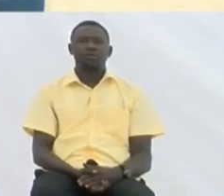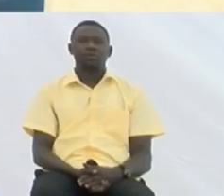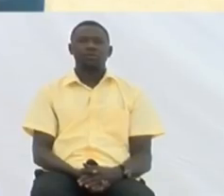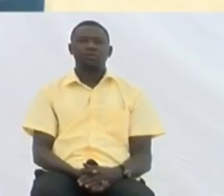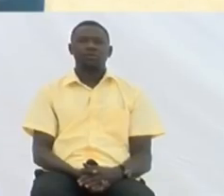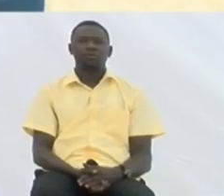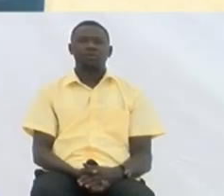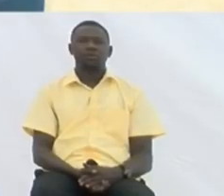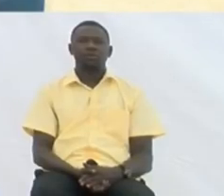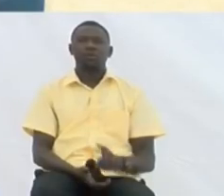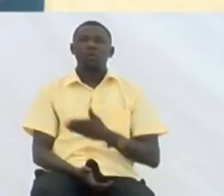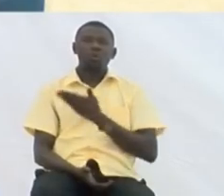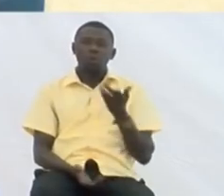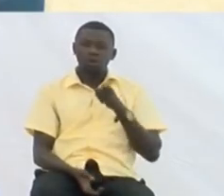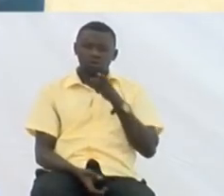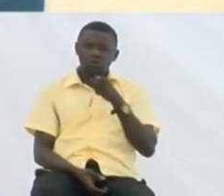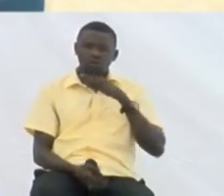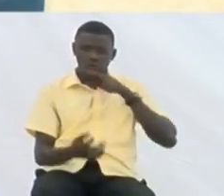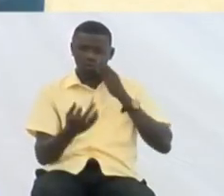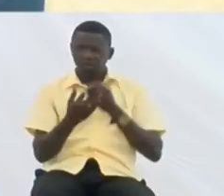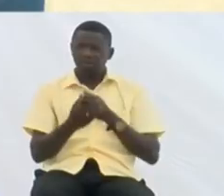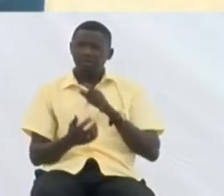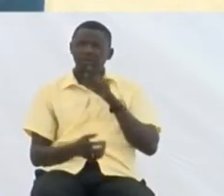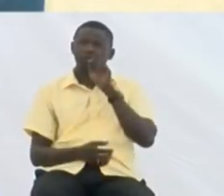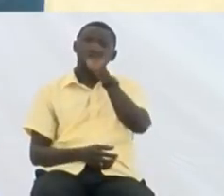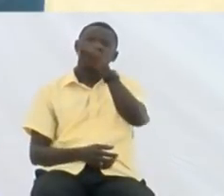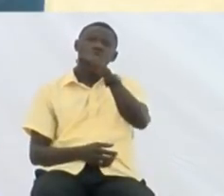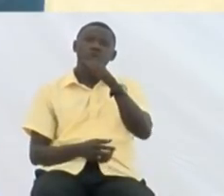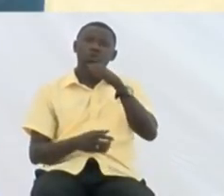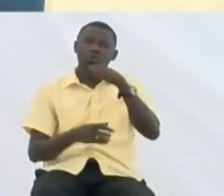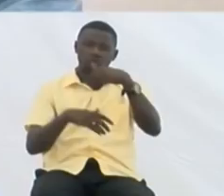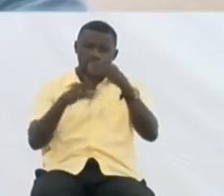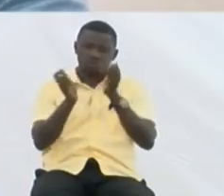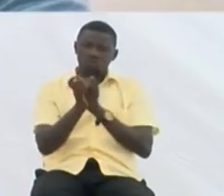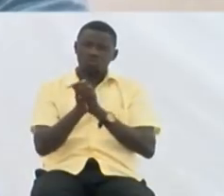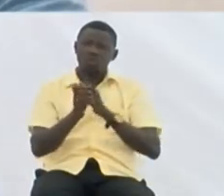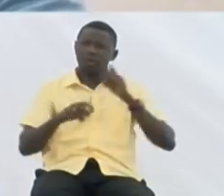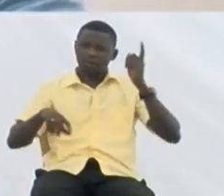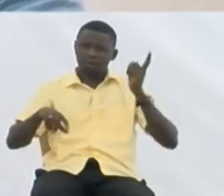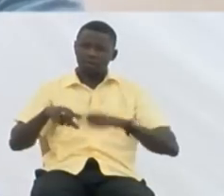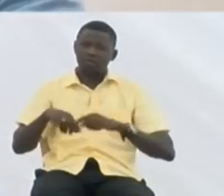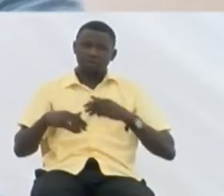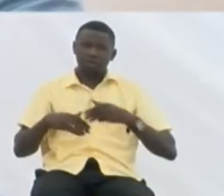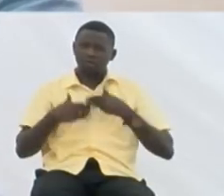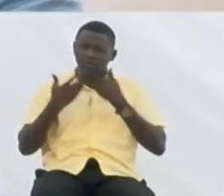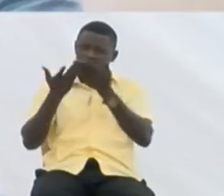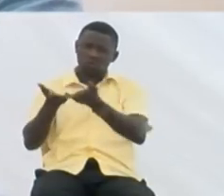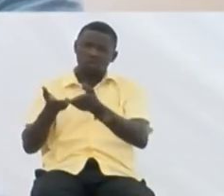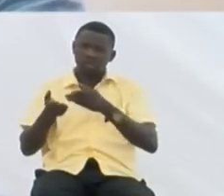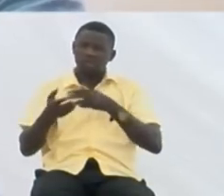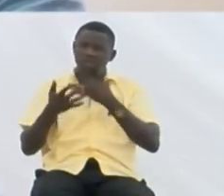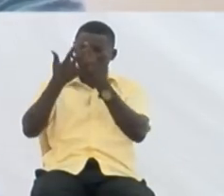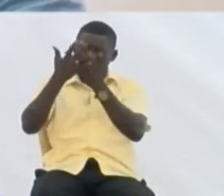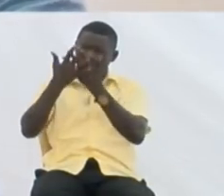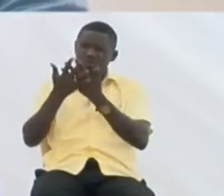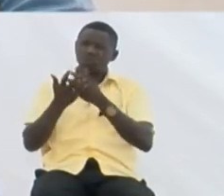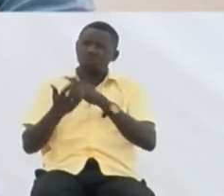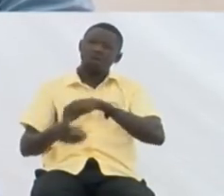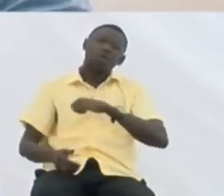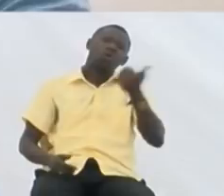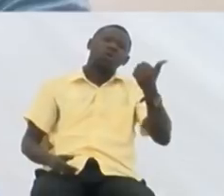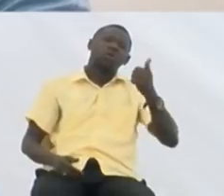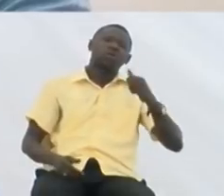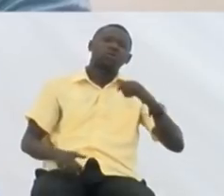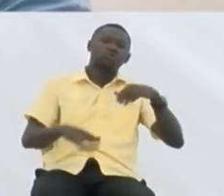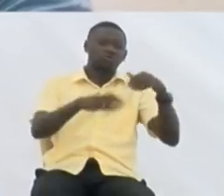Why do you believe that your group were punished by putting you in detention whilst the other